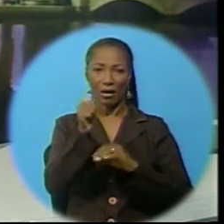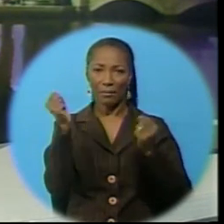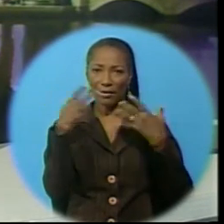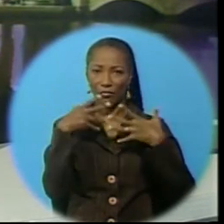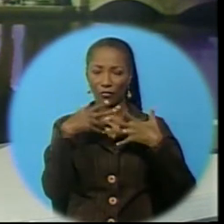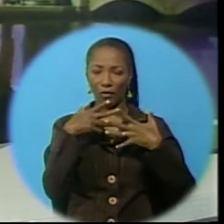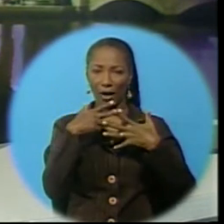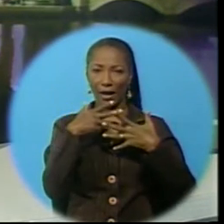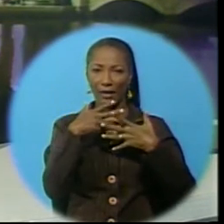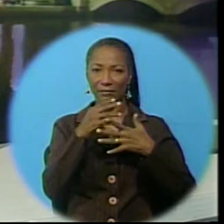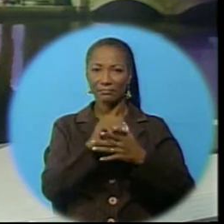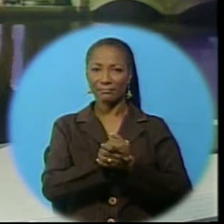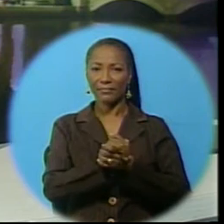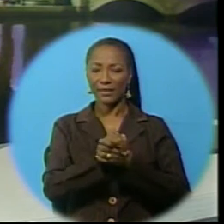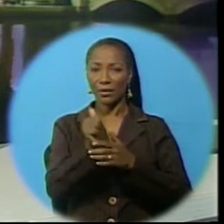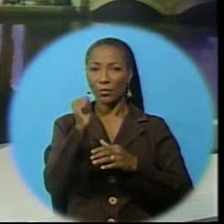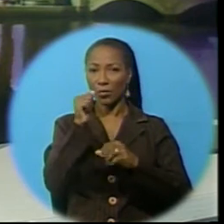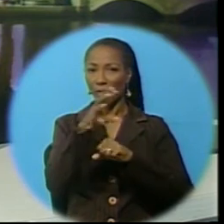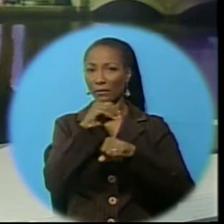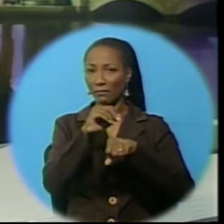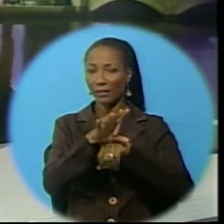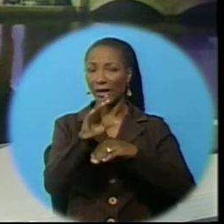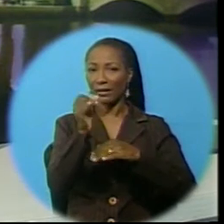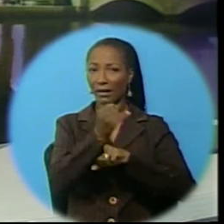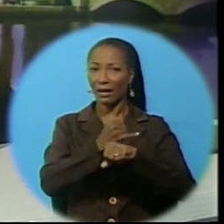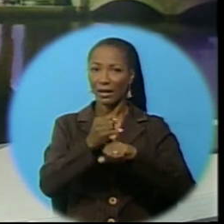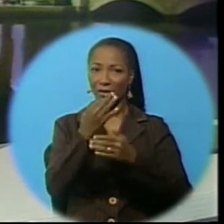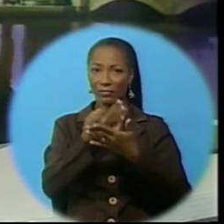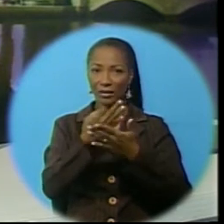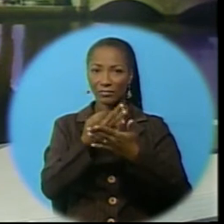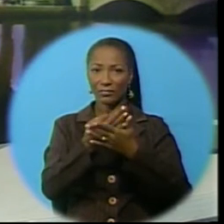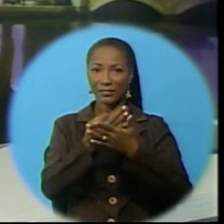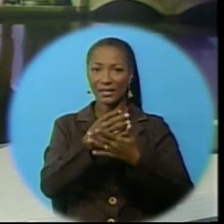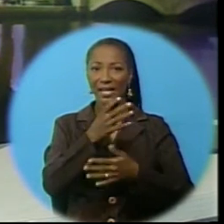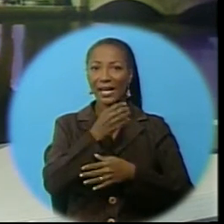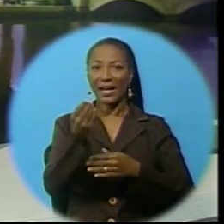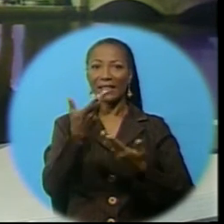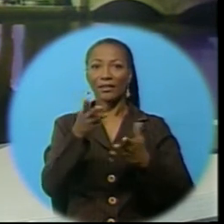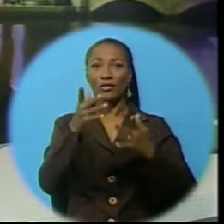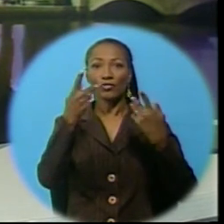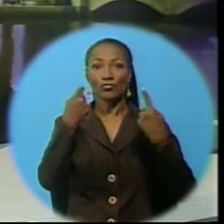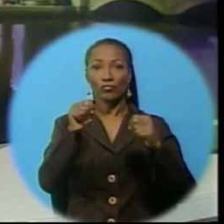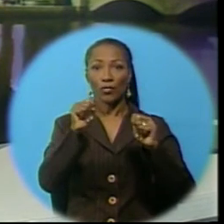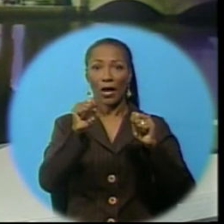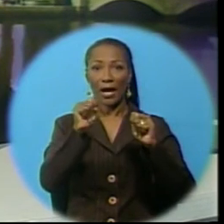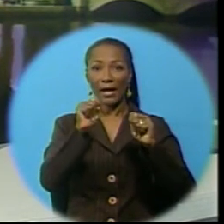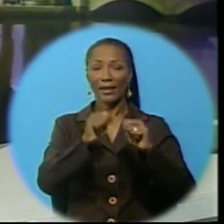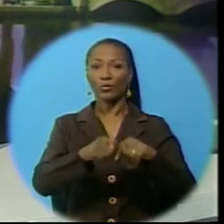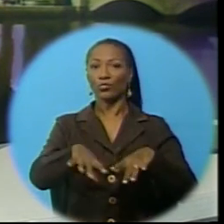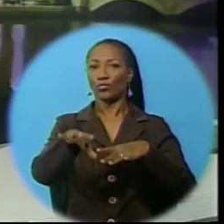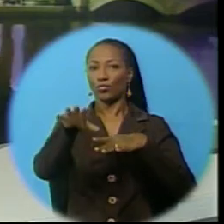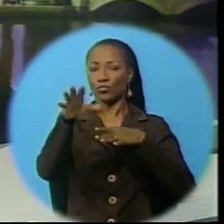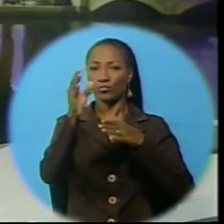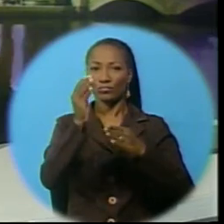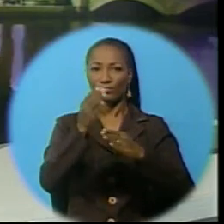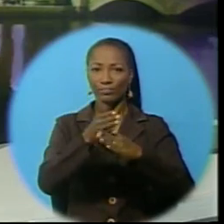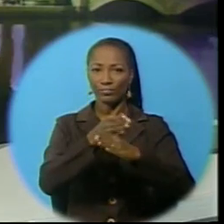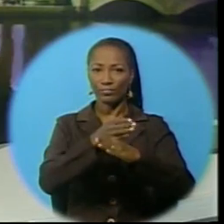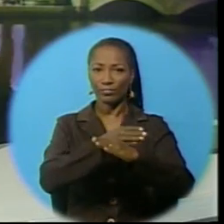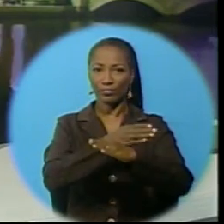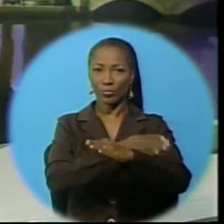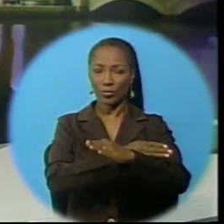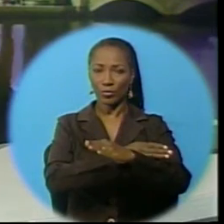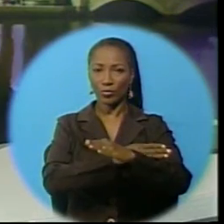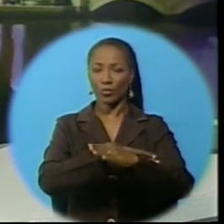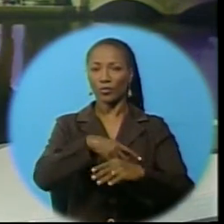financially. Well, in an effort to restore the Carnegie Public Library, the Preservation Foundation Trust is raffling a